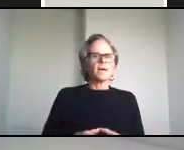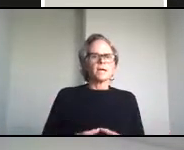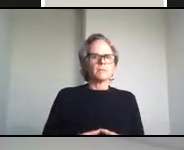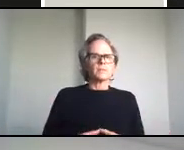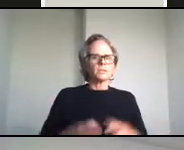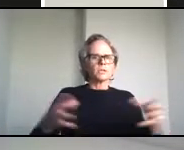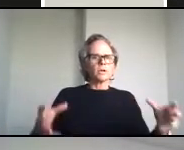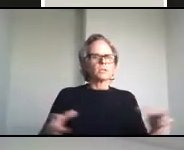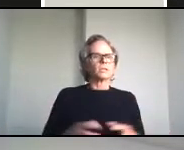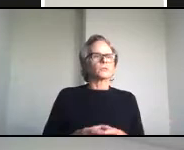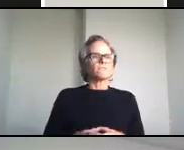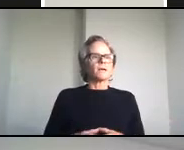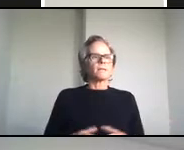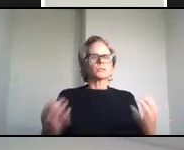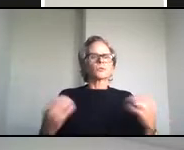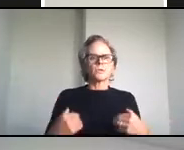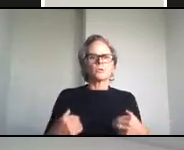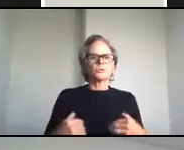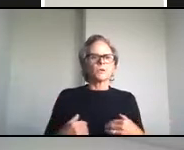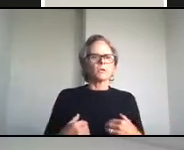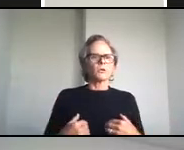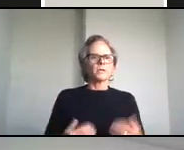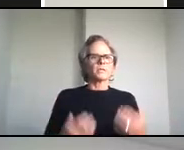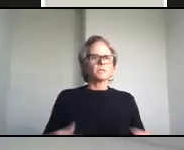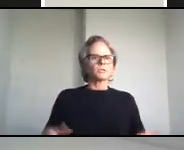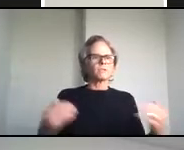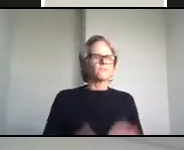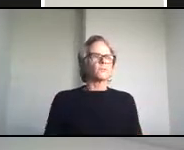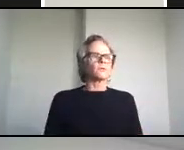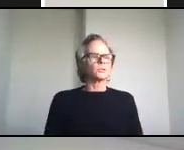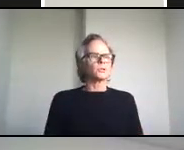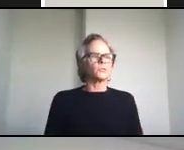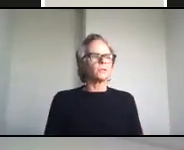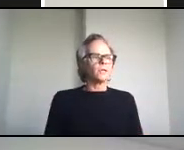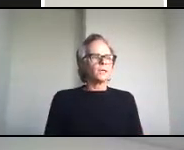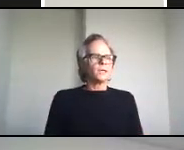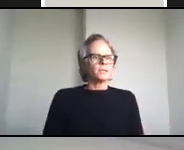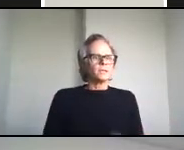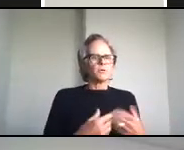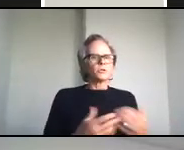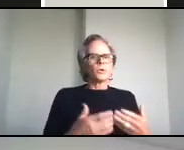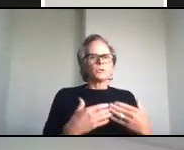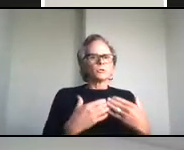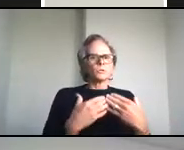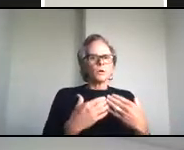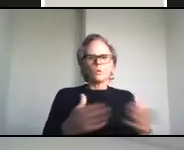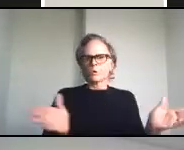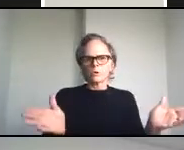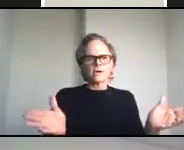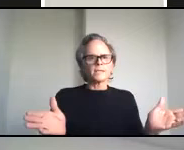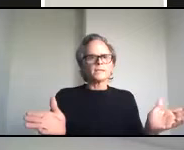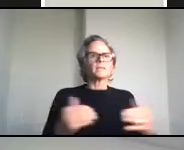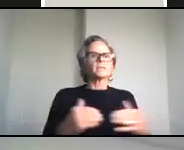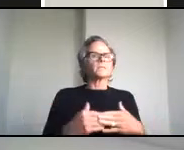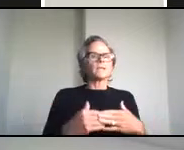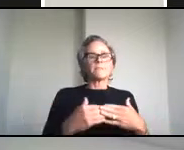to the environment and to the architectural environment, is critical to our learning, especially for children. These books open you to a whole world